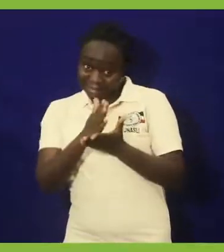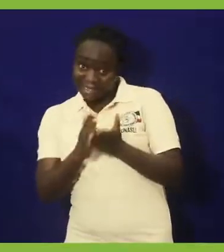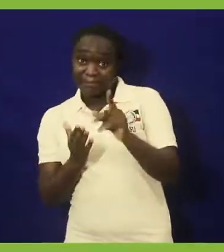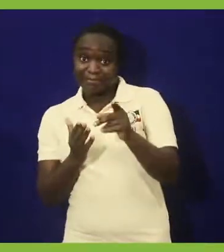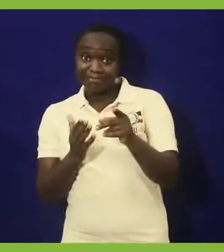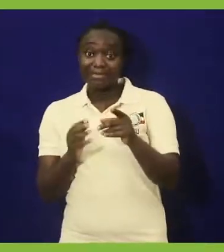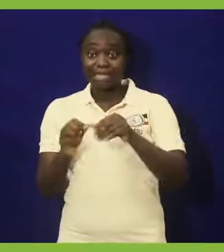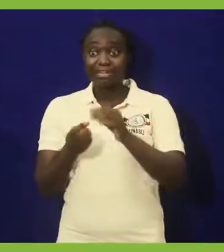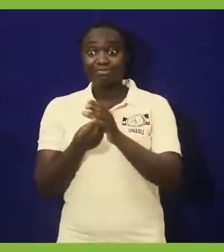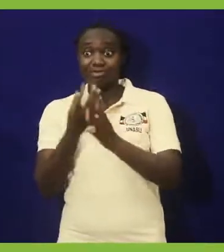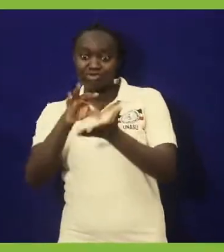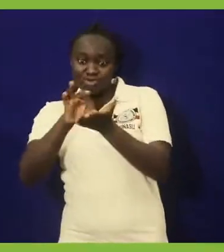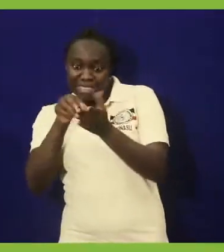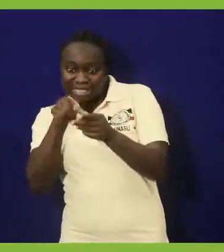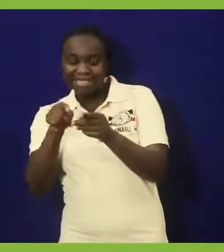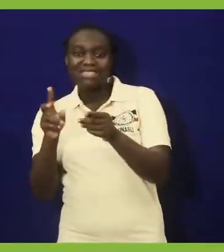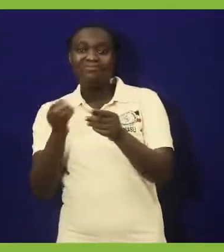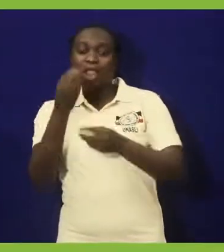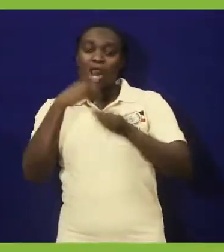What else?